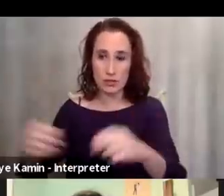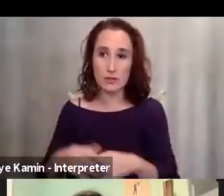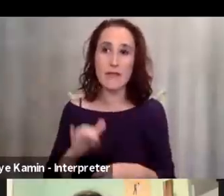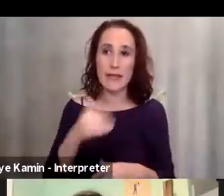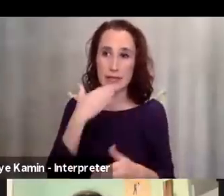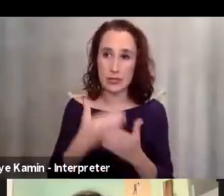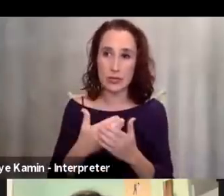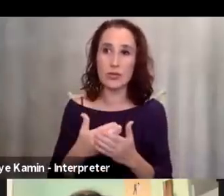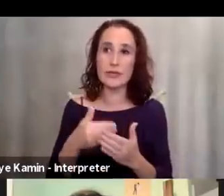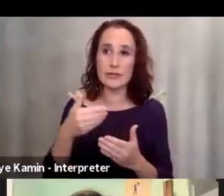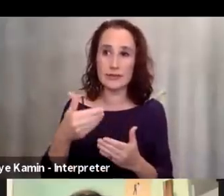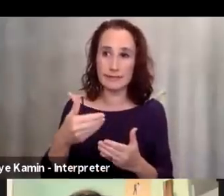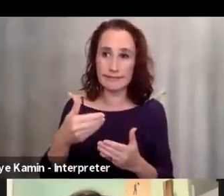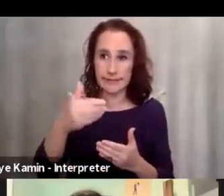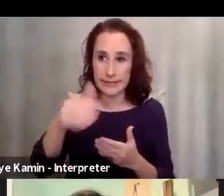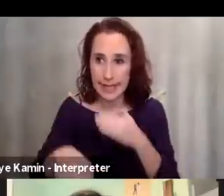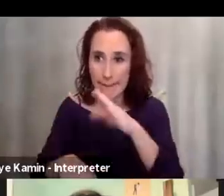step.